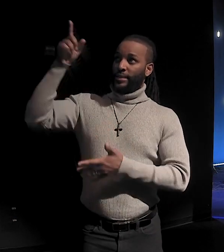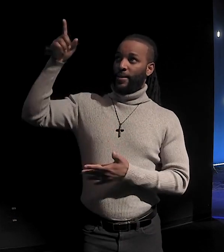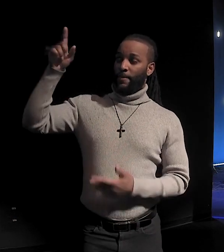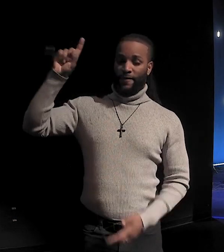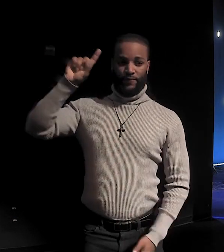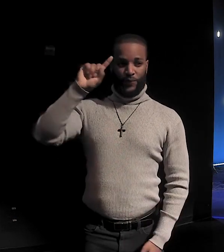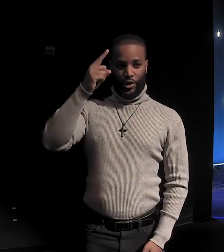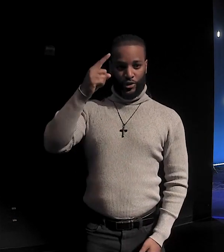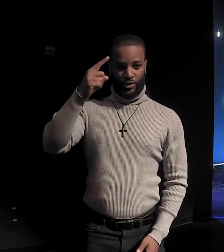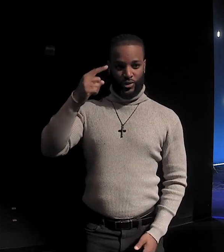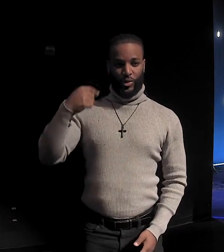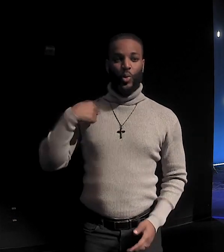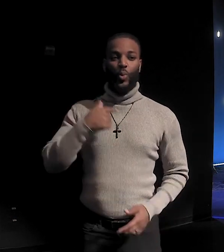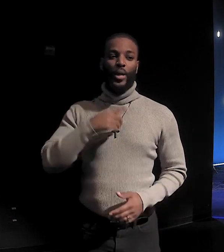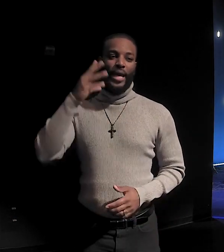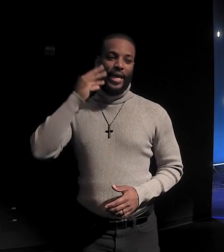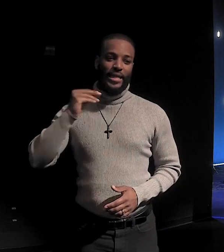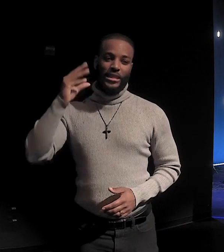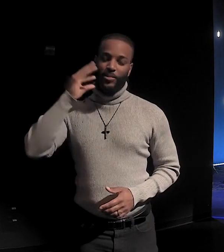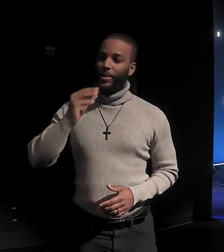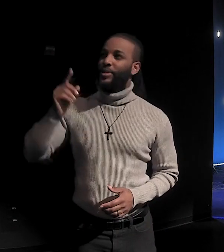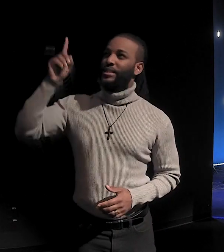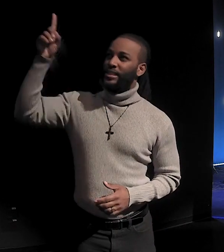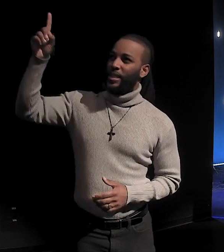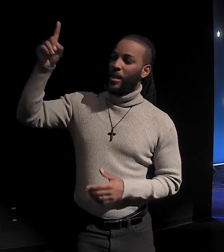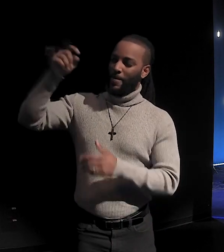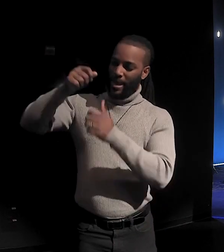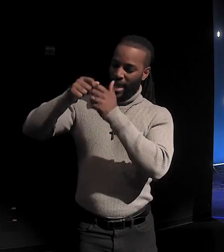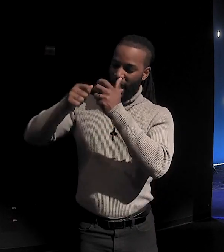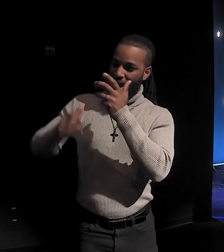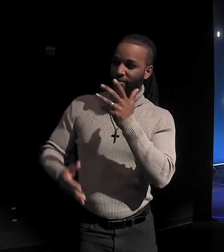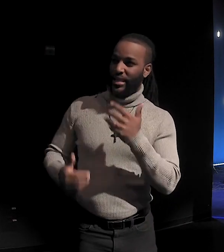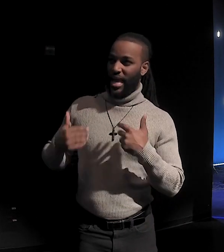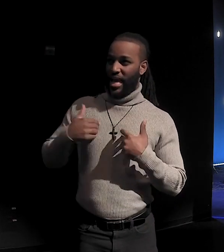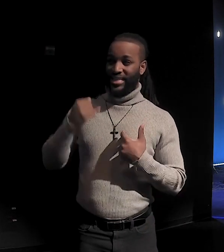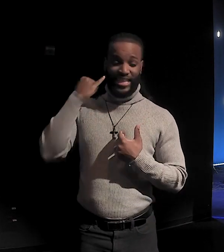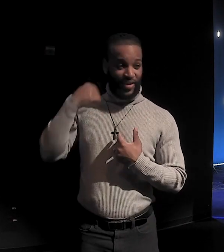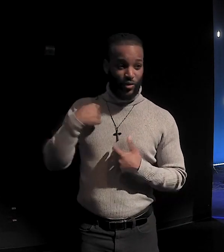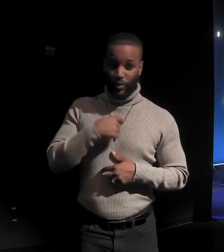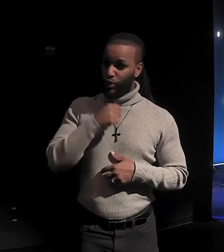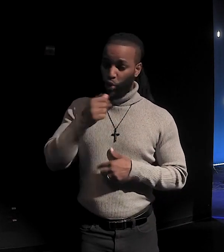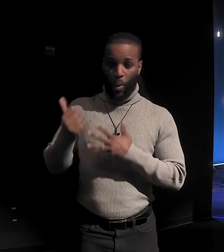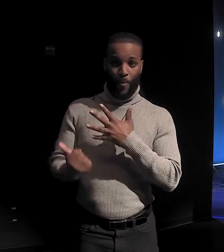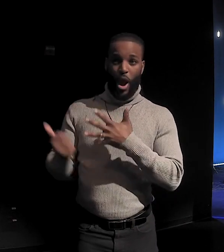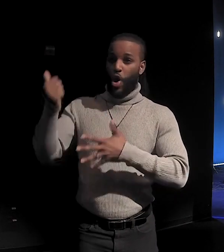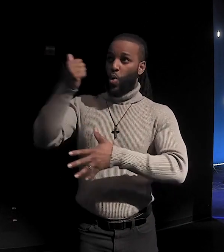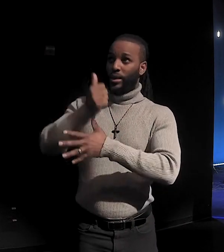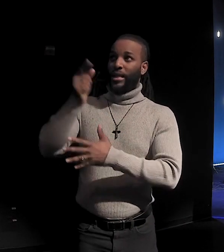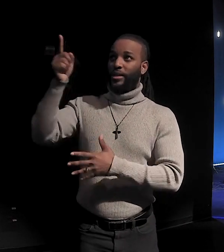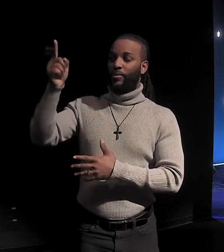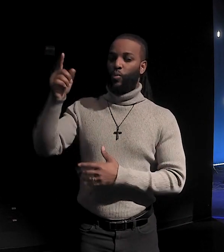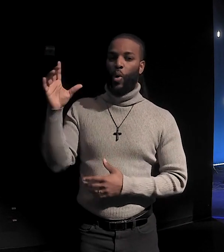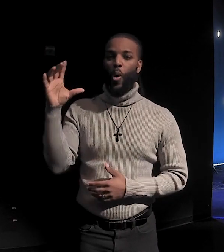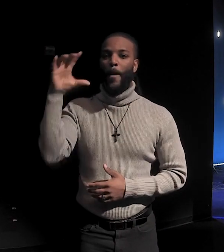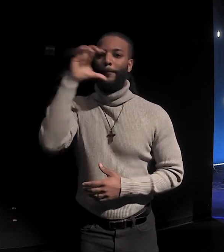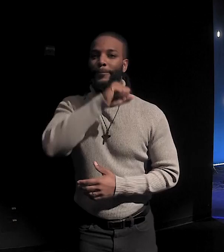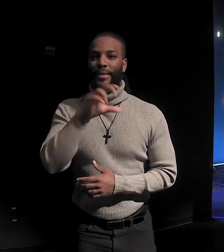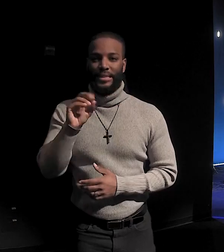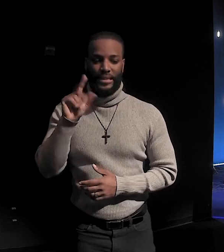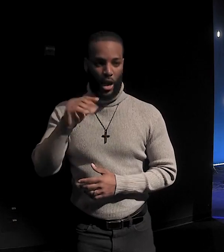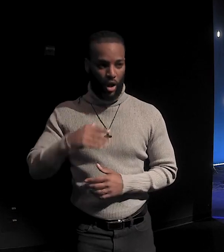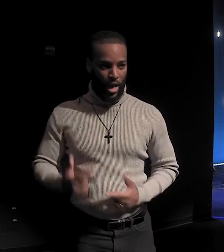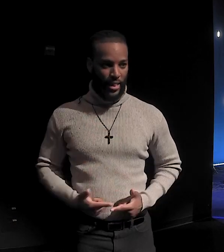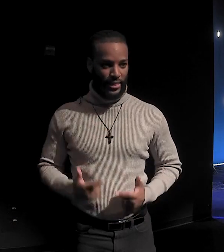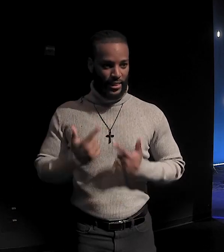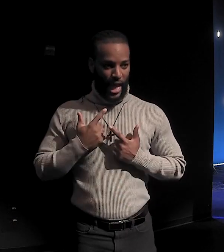first, we experience him and all he has for us. If we don't prioritize him first, we miss out on the abundant life